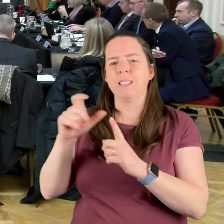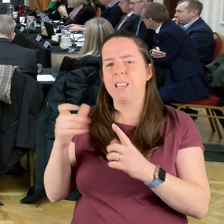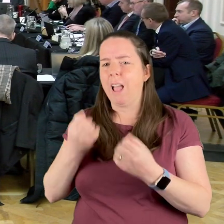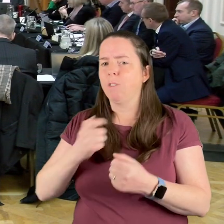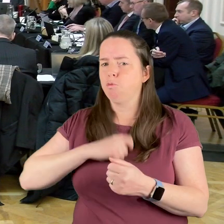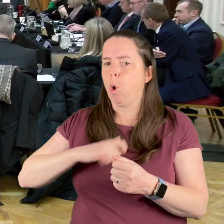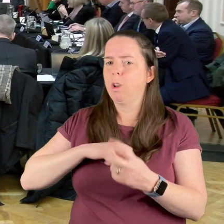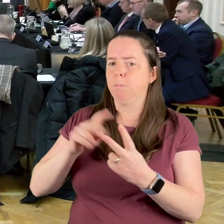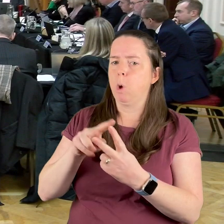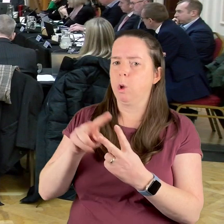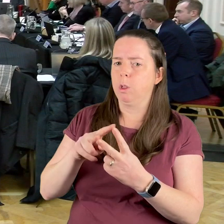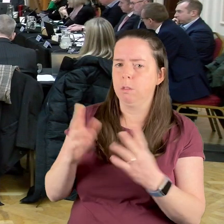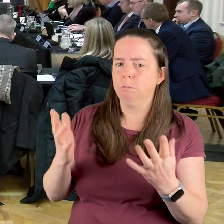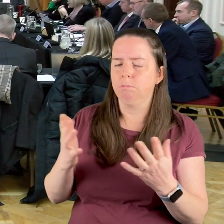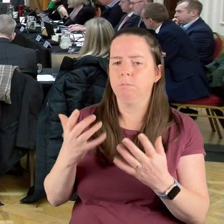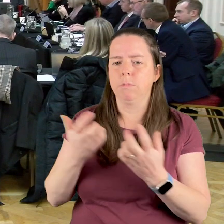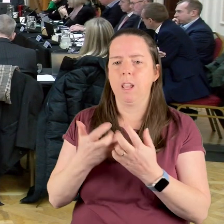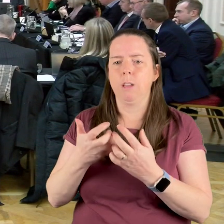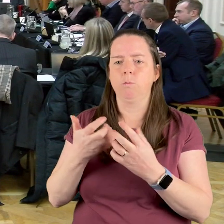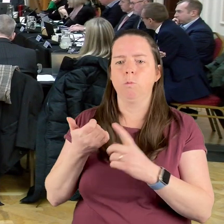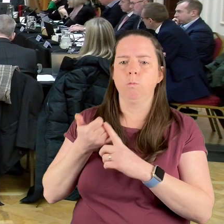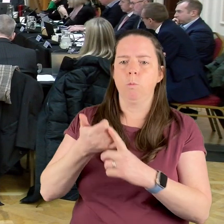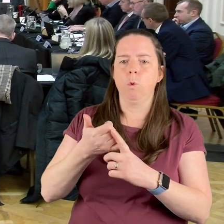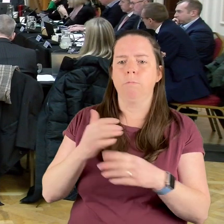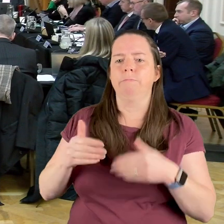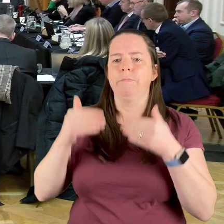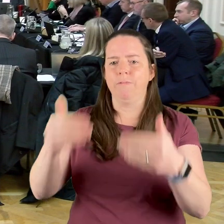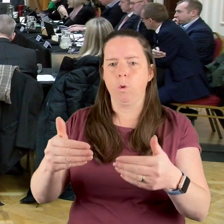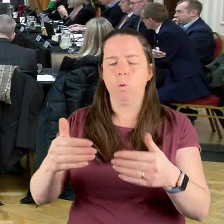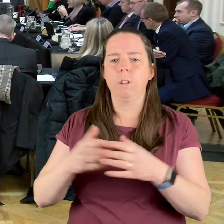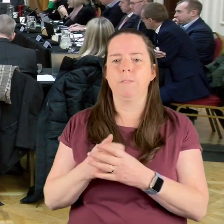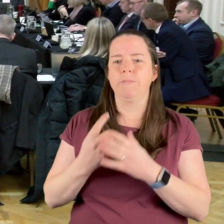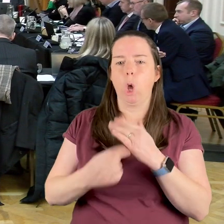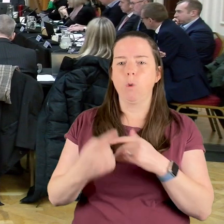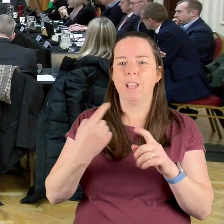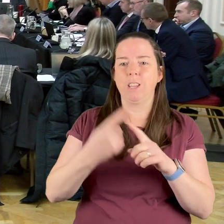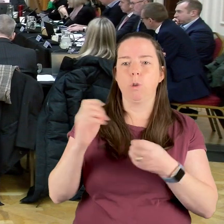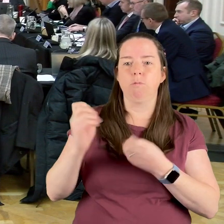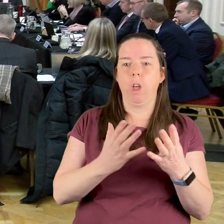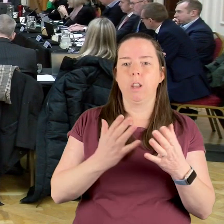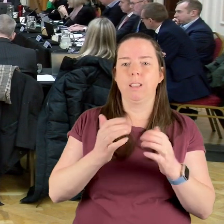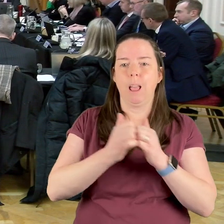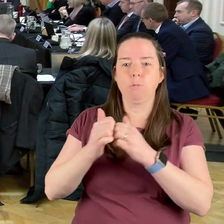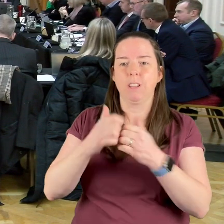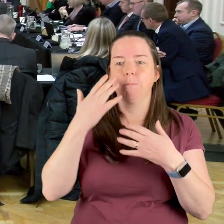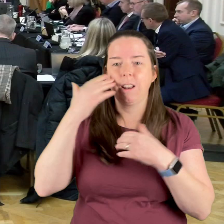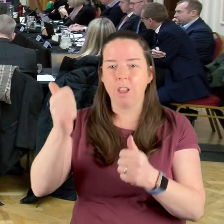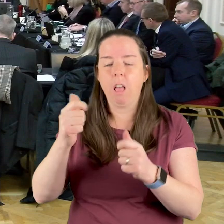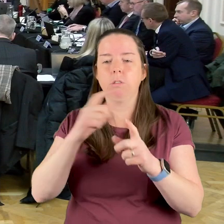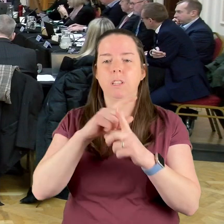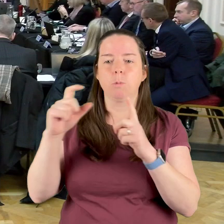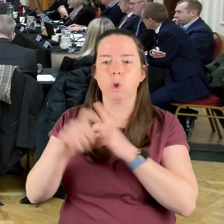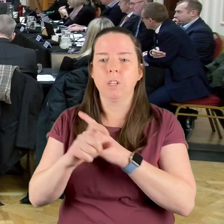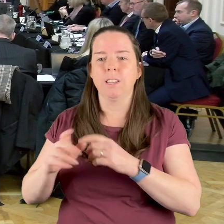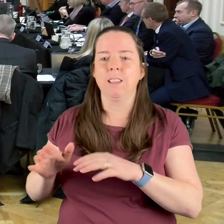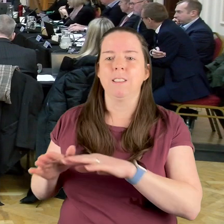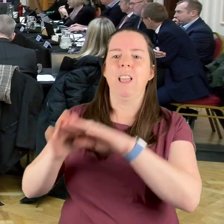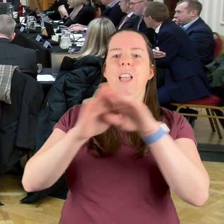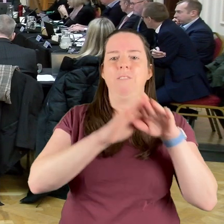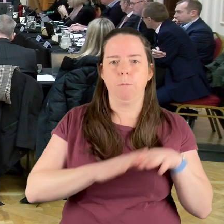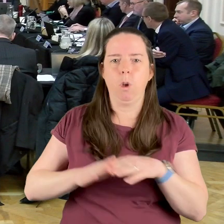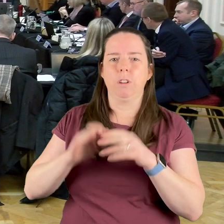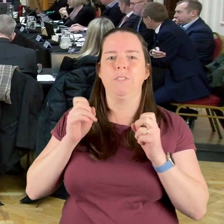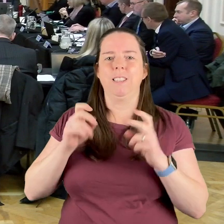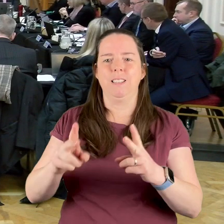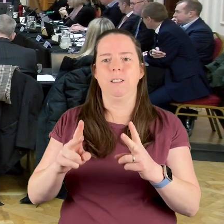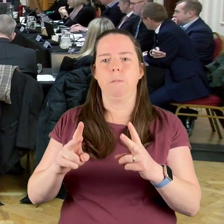So I think the APC has a role in both of those, actually, in helping to support how we take that forward. And that's not just the acute provider collaborative, it's mental